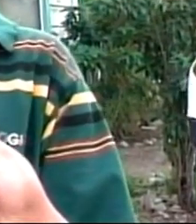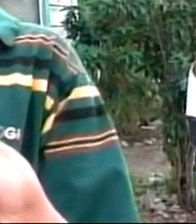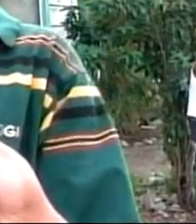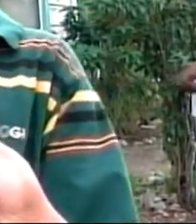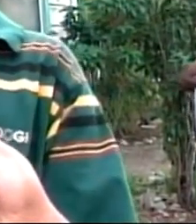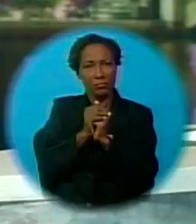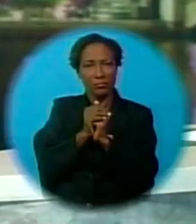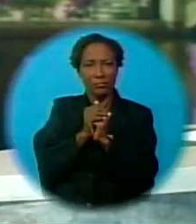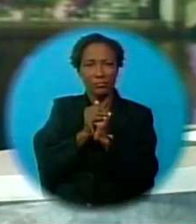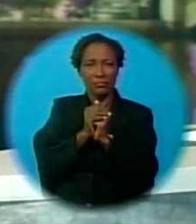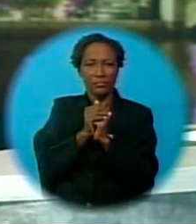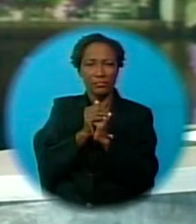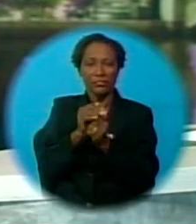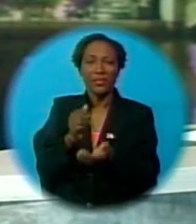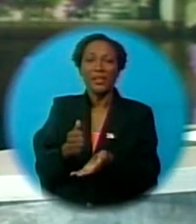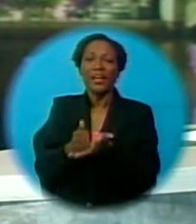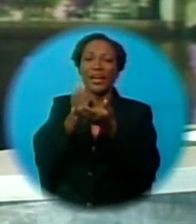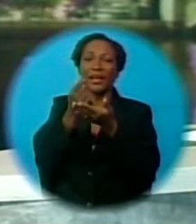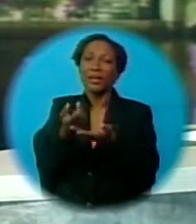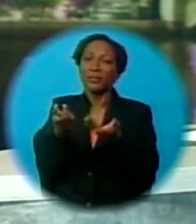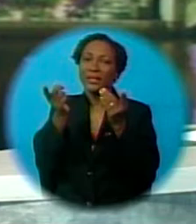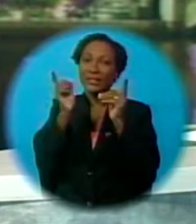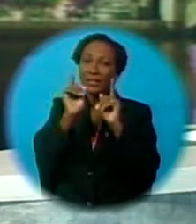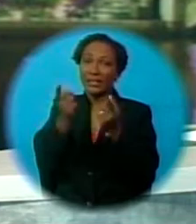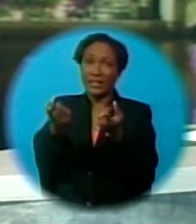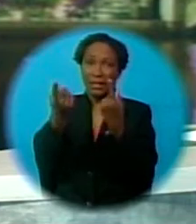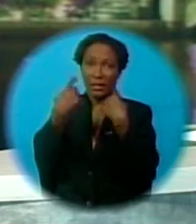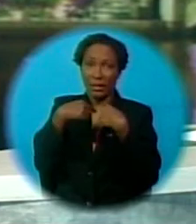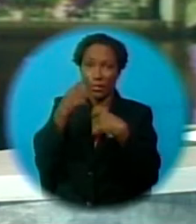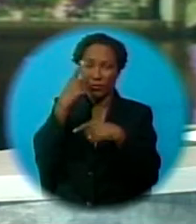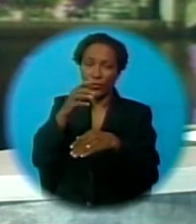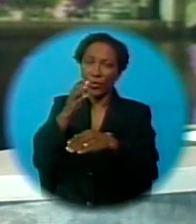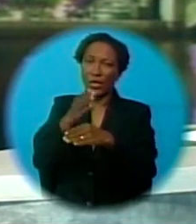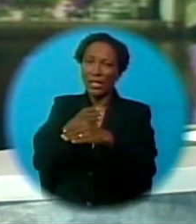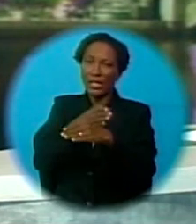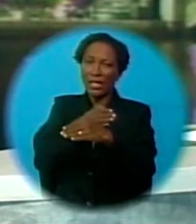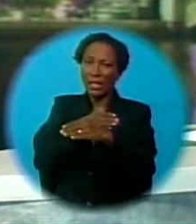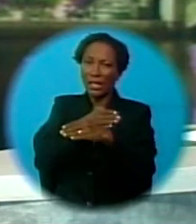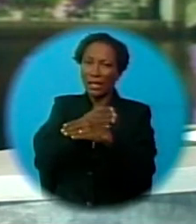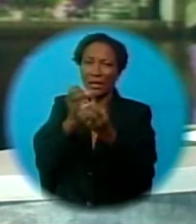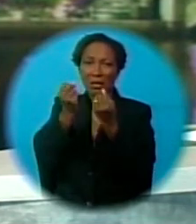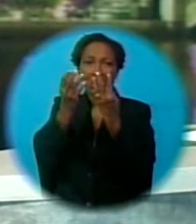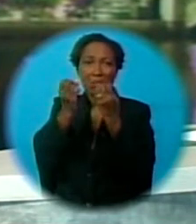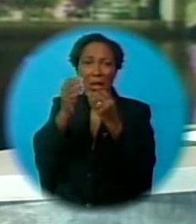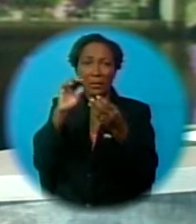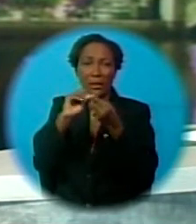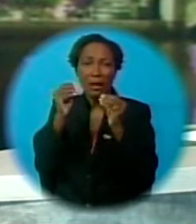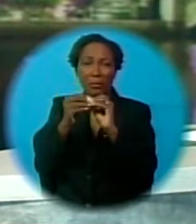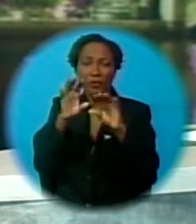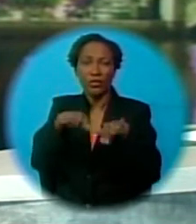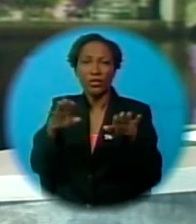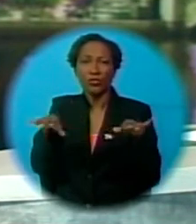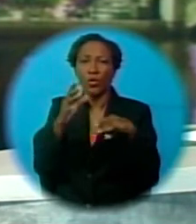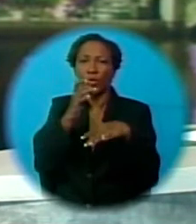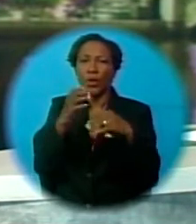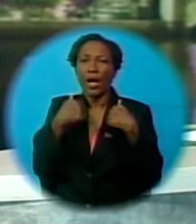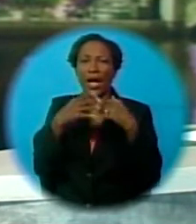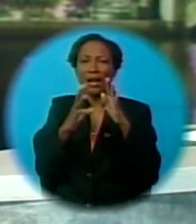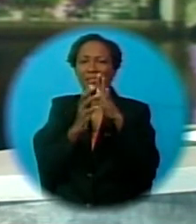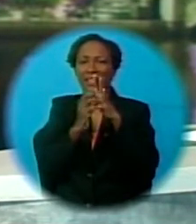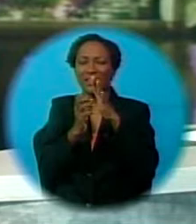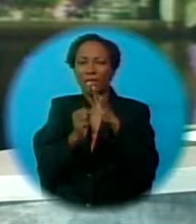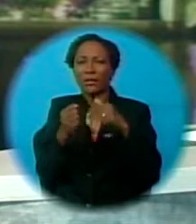well. Help is underway for the increasing number of children diagnosed with various forms of cancers and blood disorders